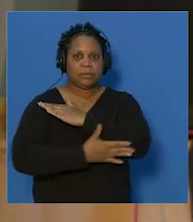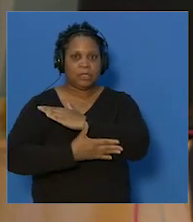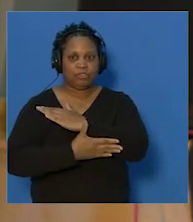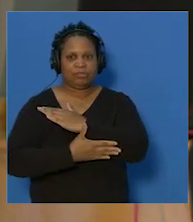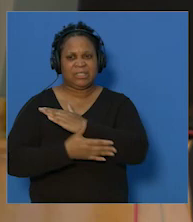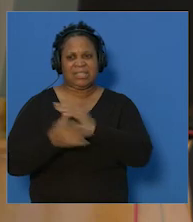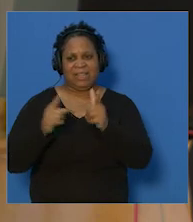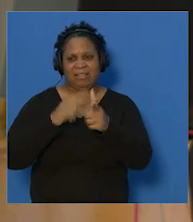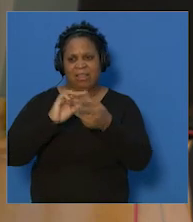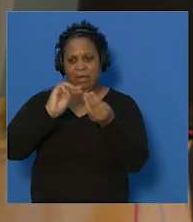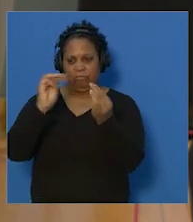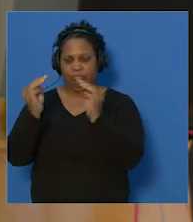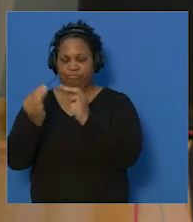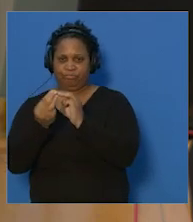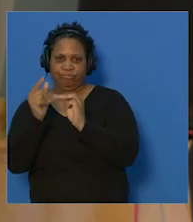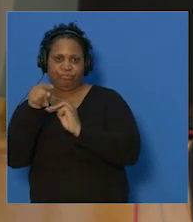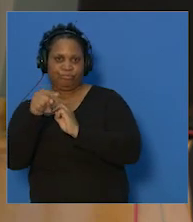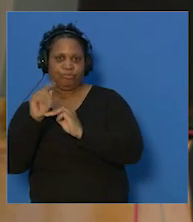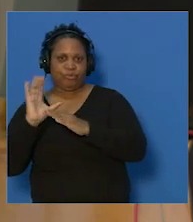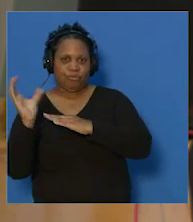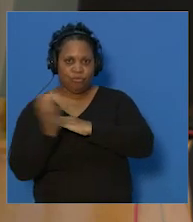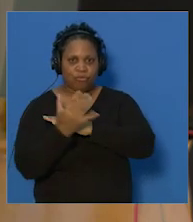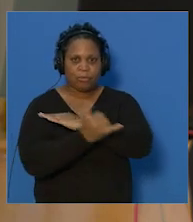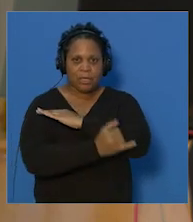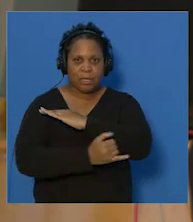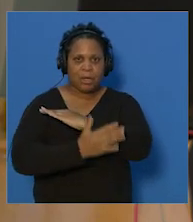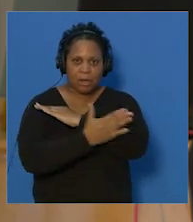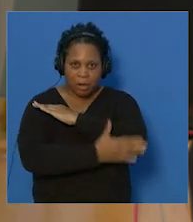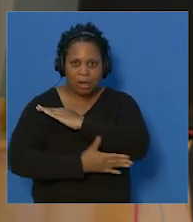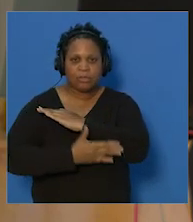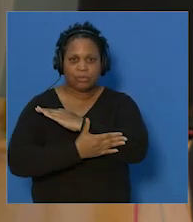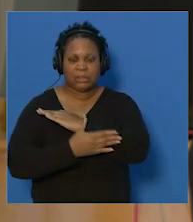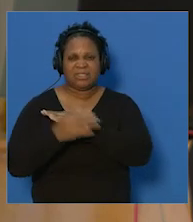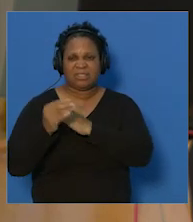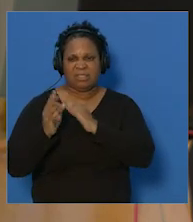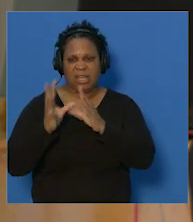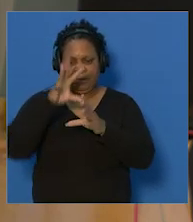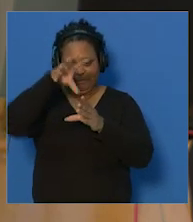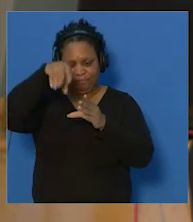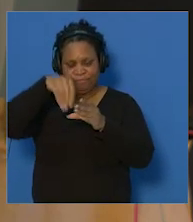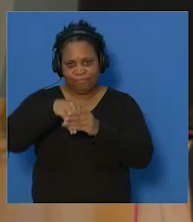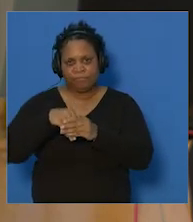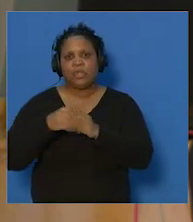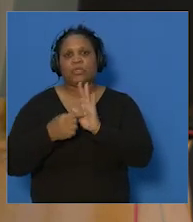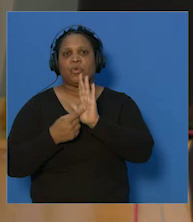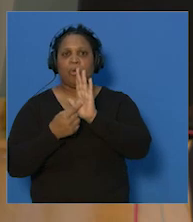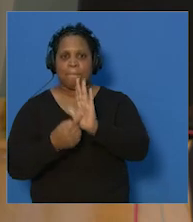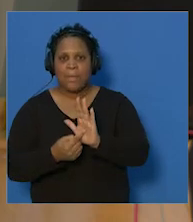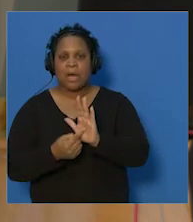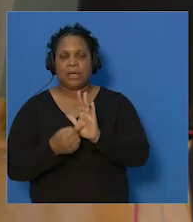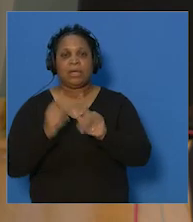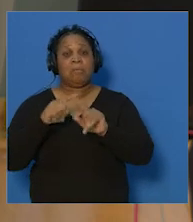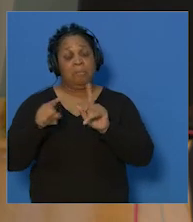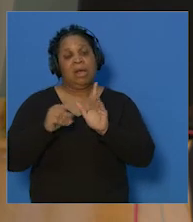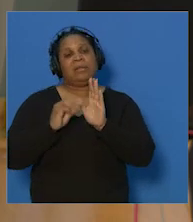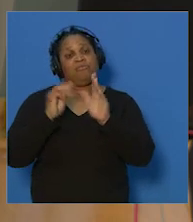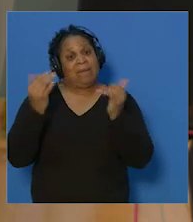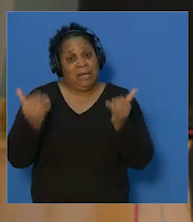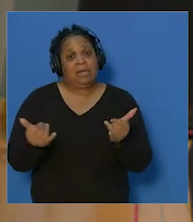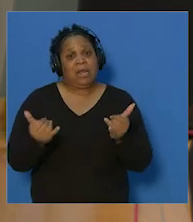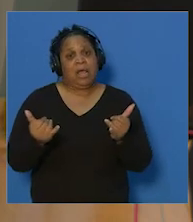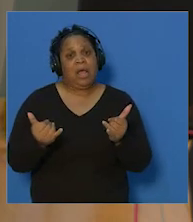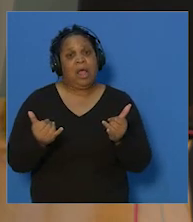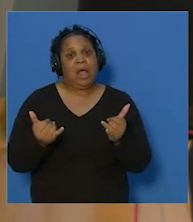model. So the Imperial College actually built those assumptions into the modeling. However, like I said, the modeling is currently